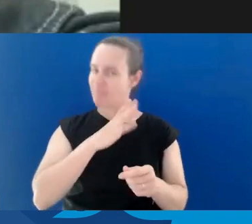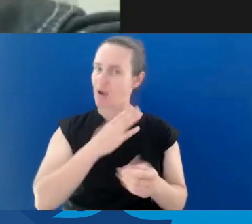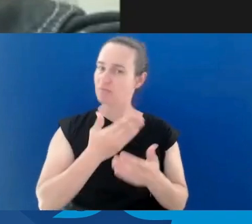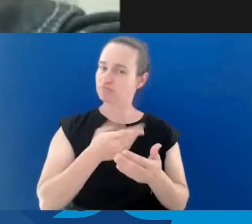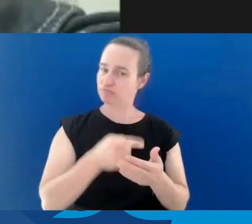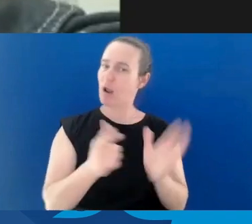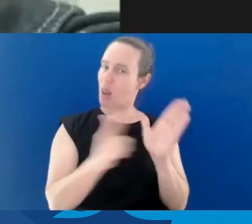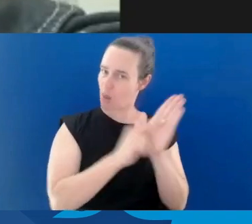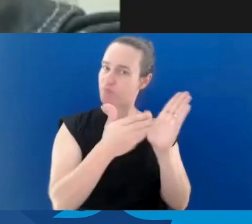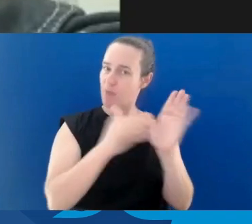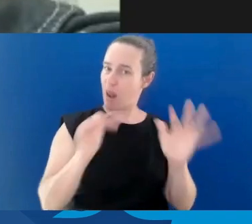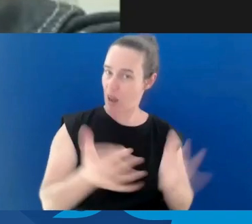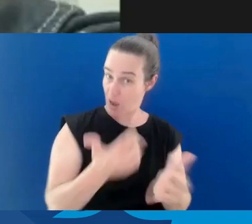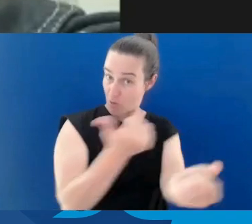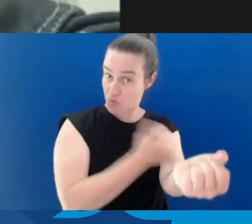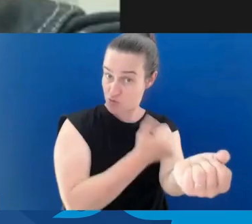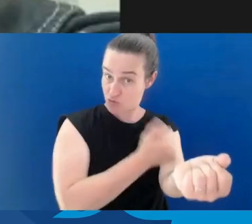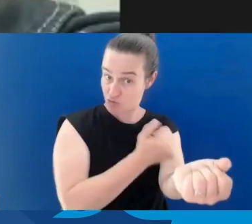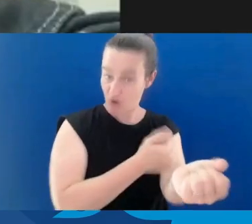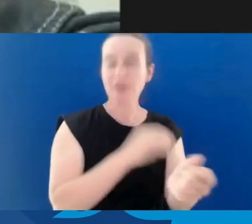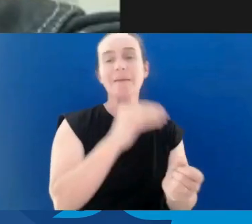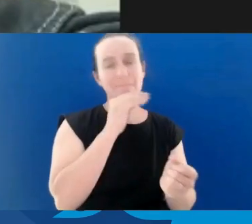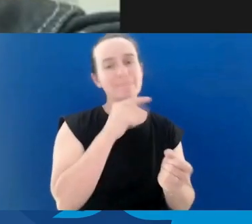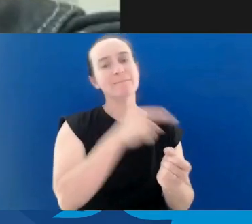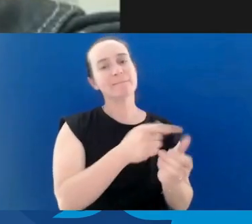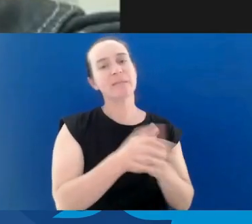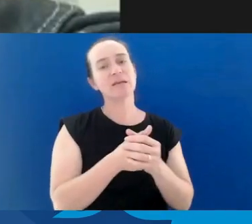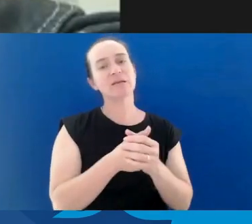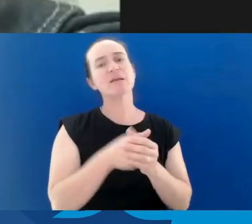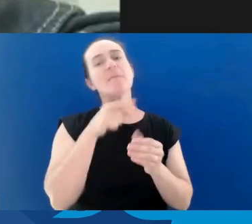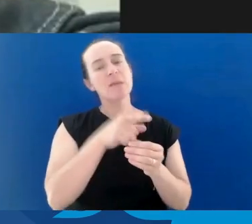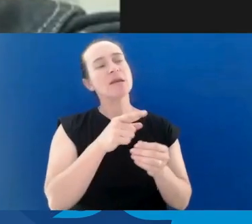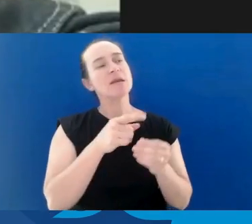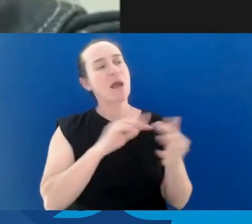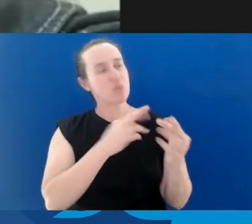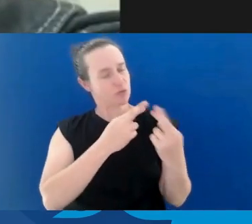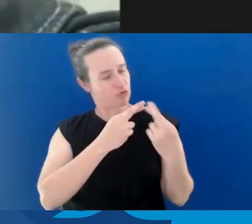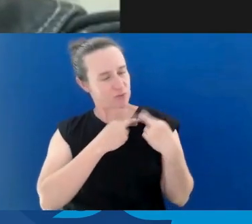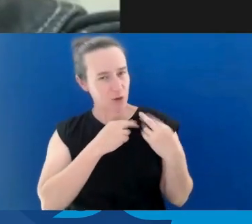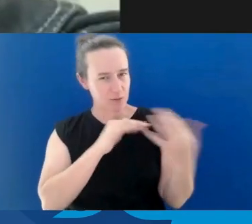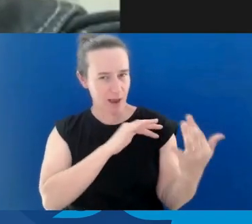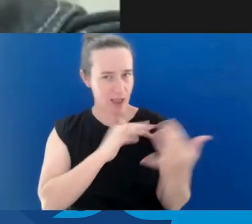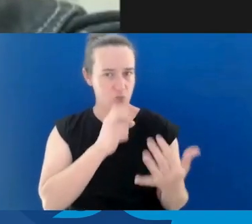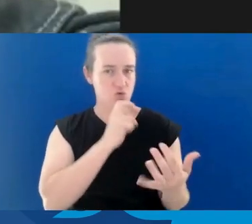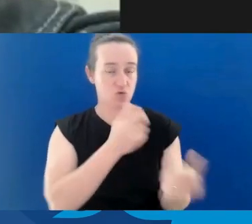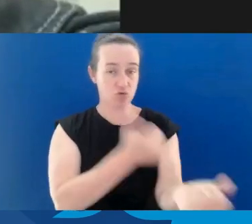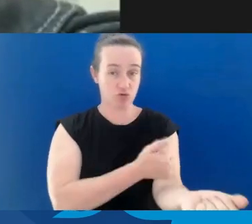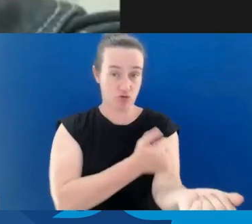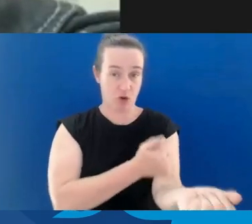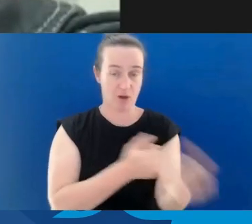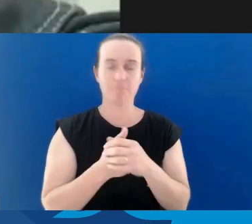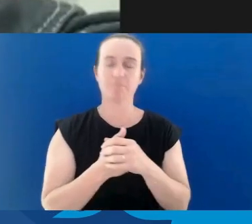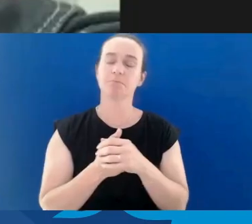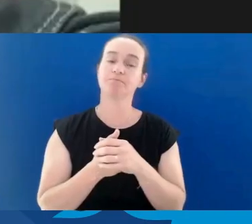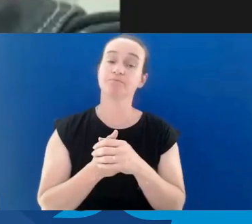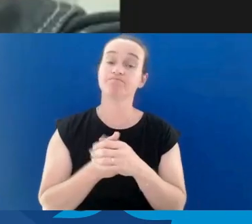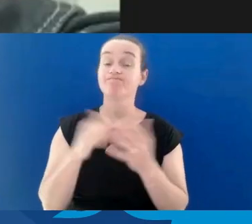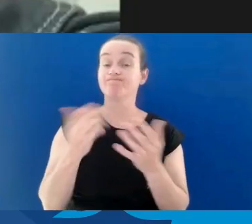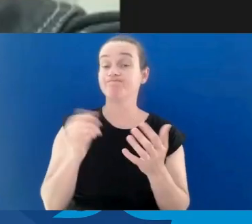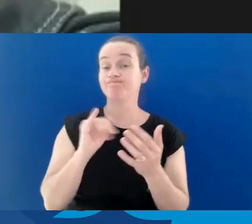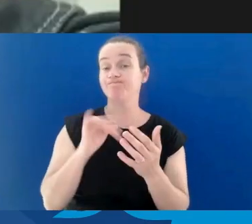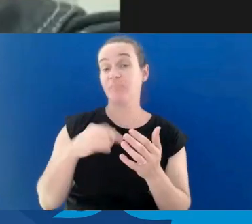use drugs in a very, very responsive way. Unlike, when you take something,